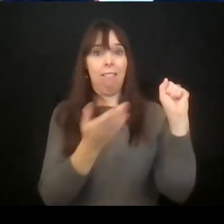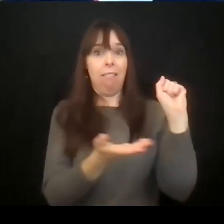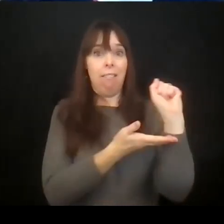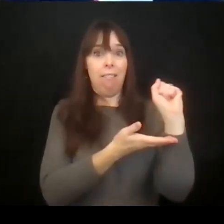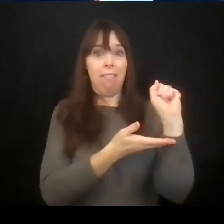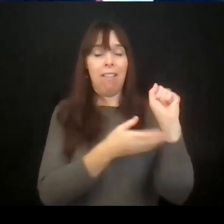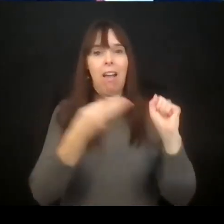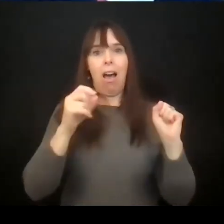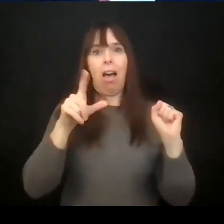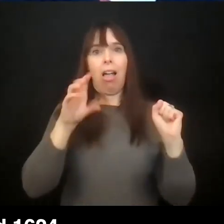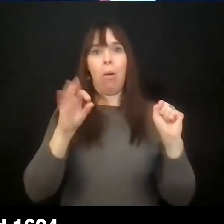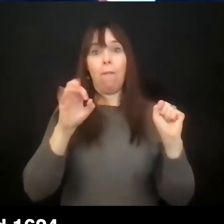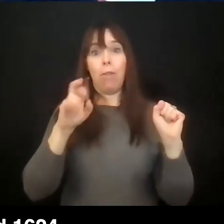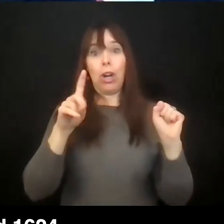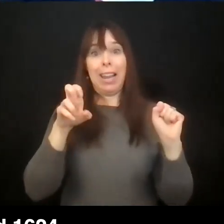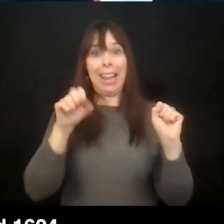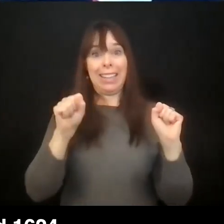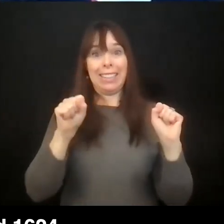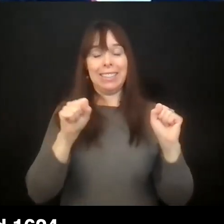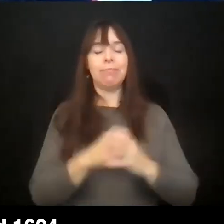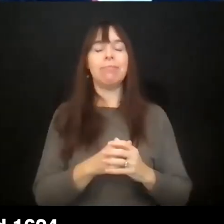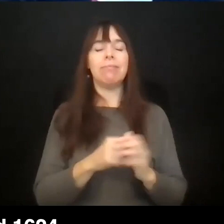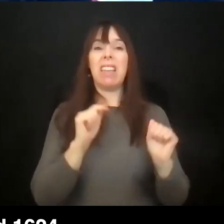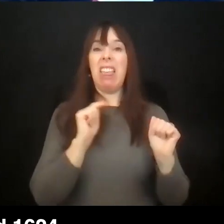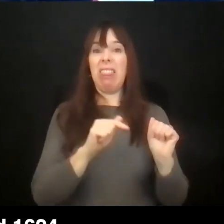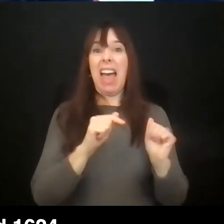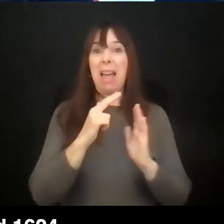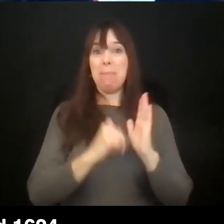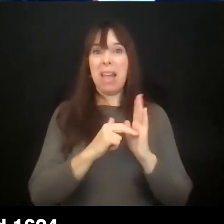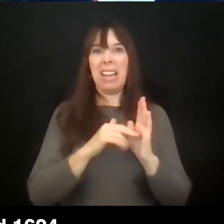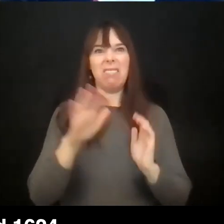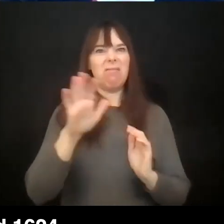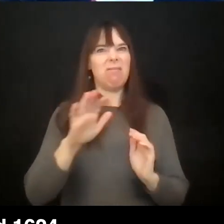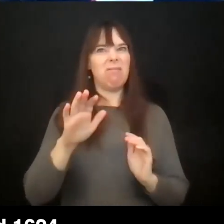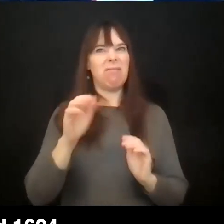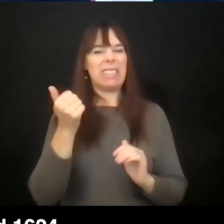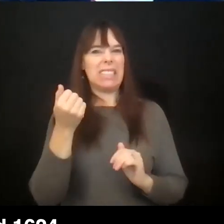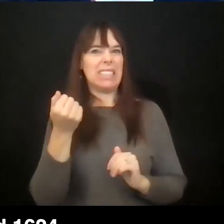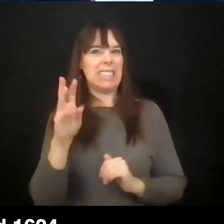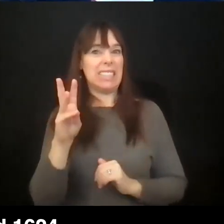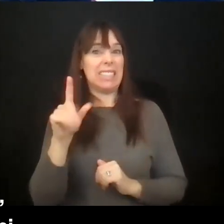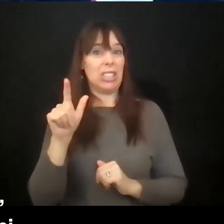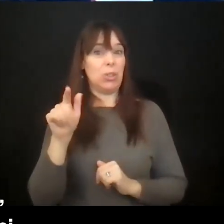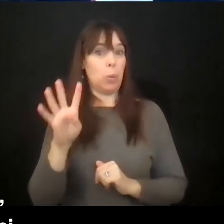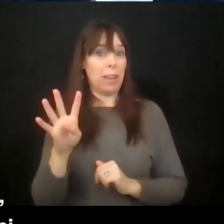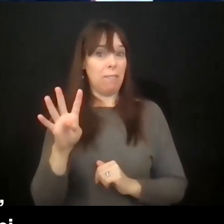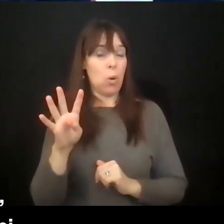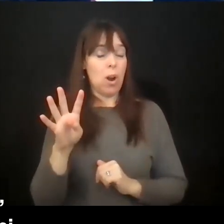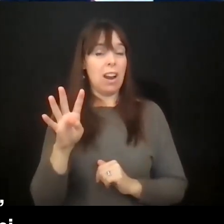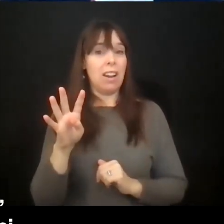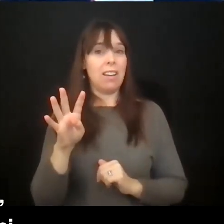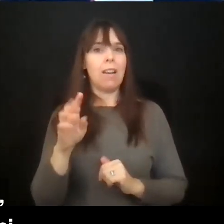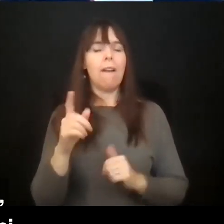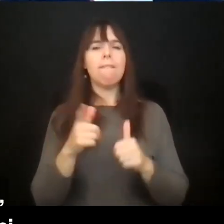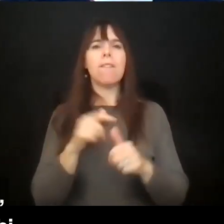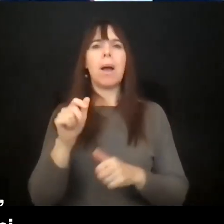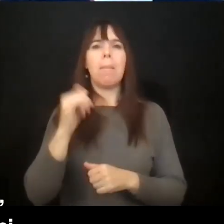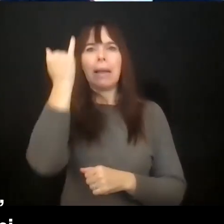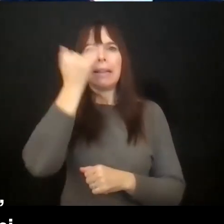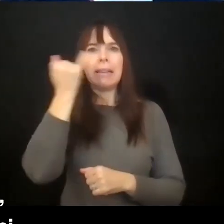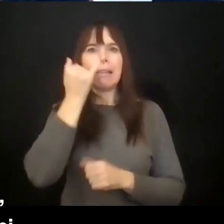Holofernes. This was done in around 1624 by the Italian